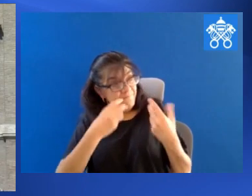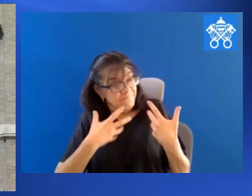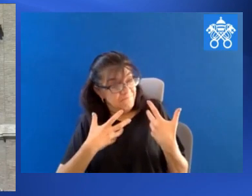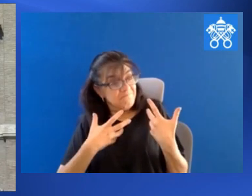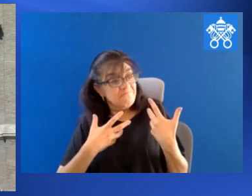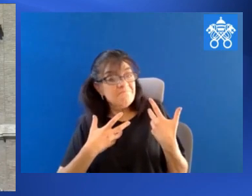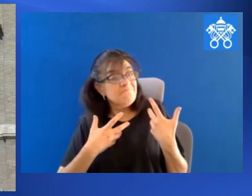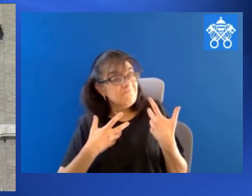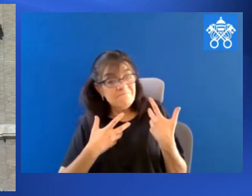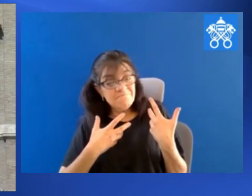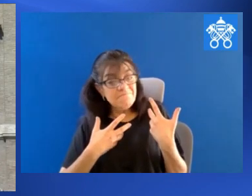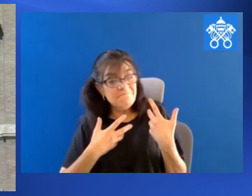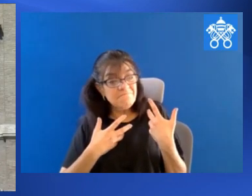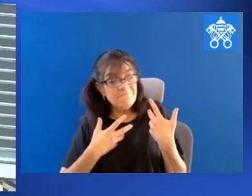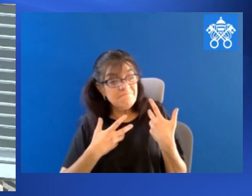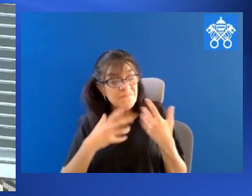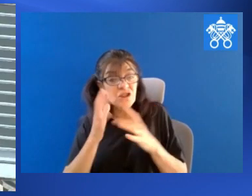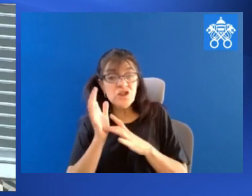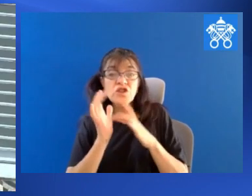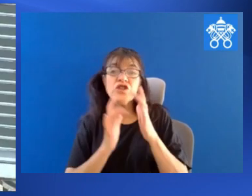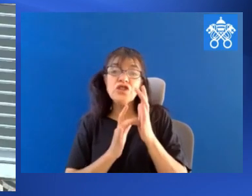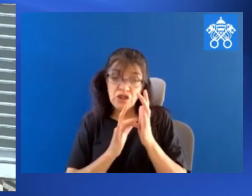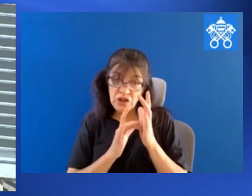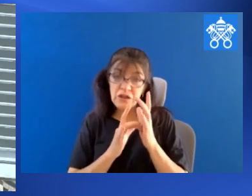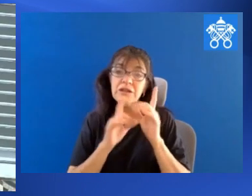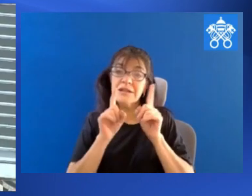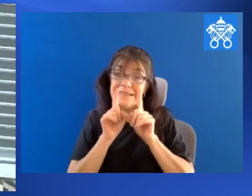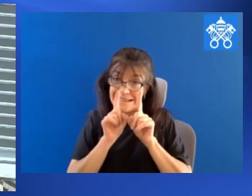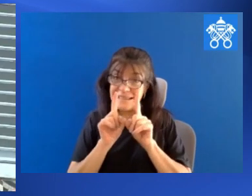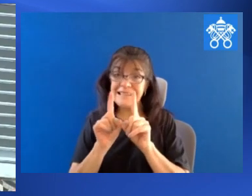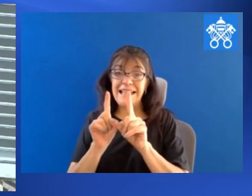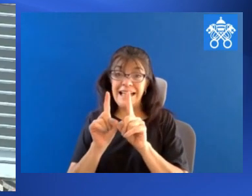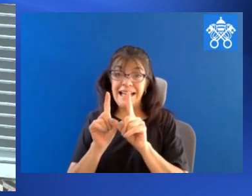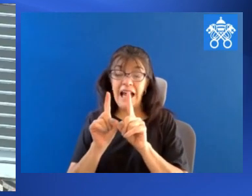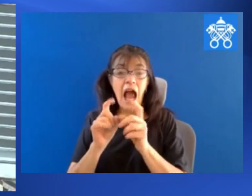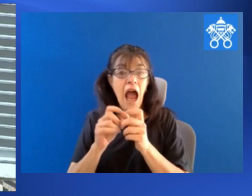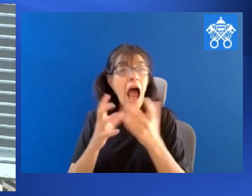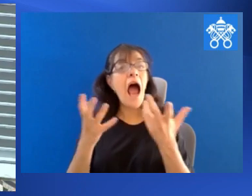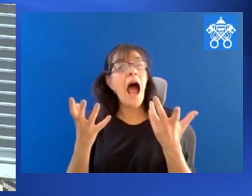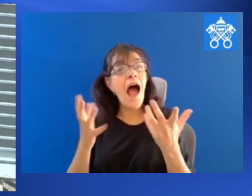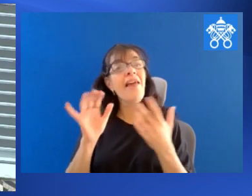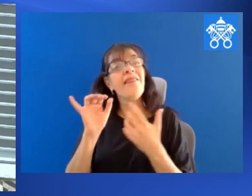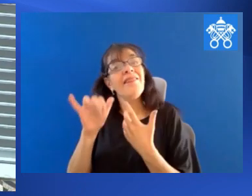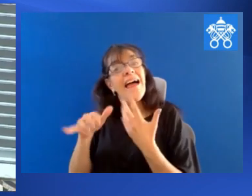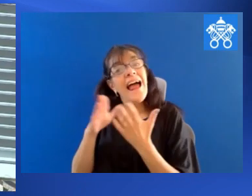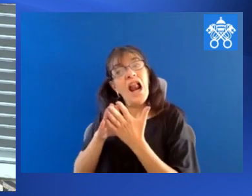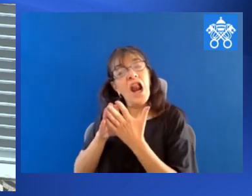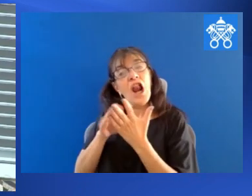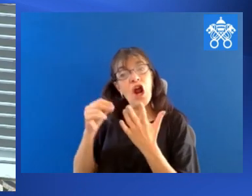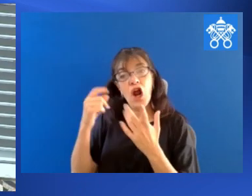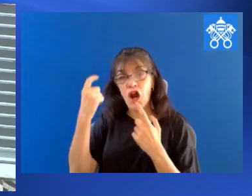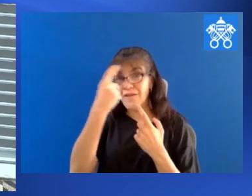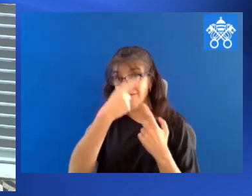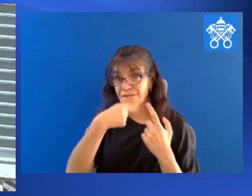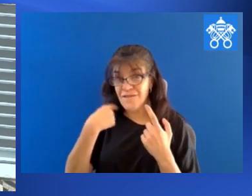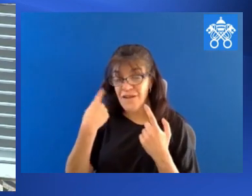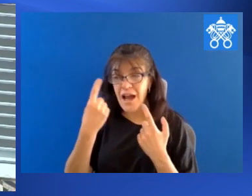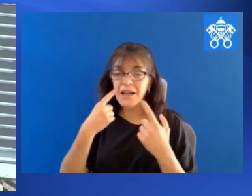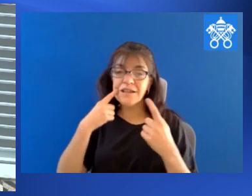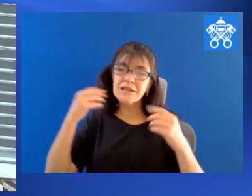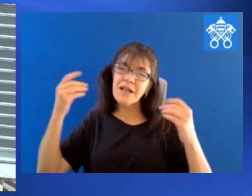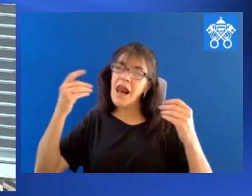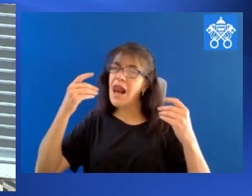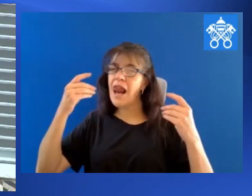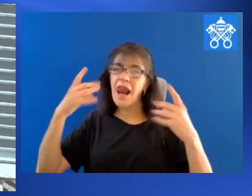for us. In fact, it is by staying with him that we learn to recognize on his face